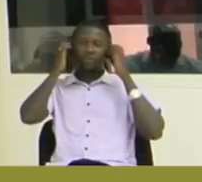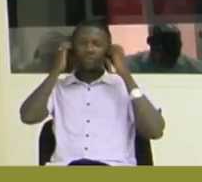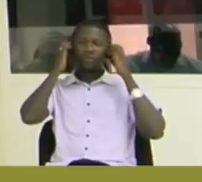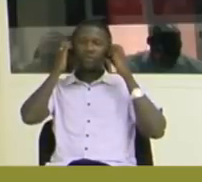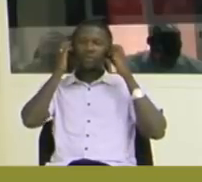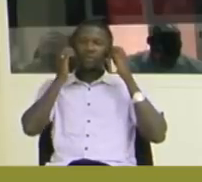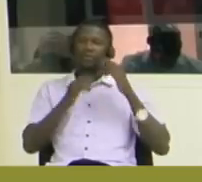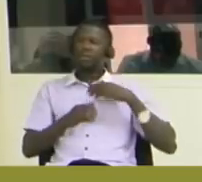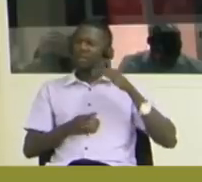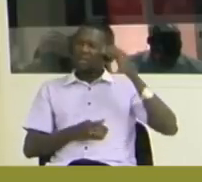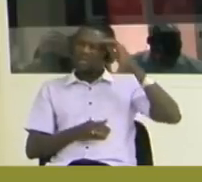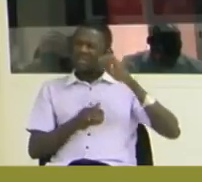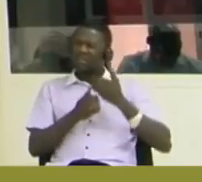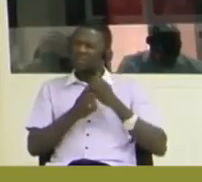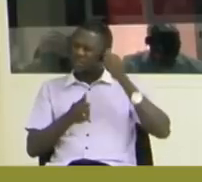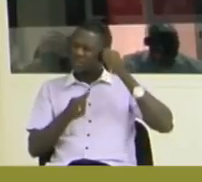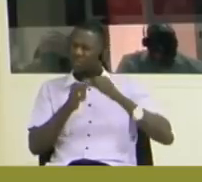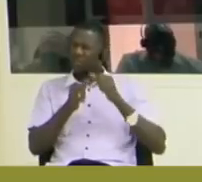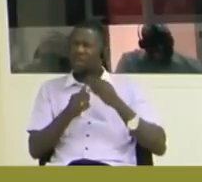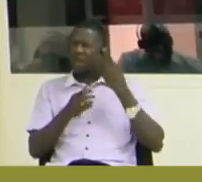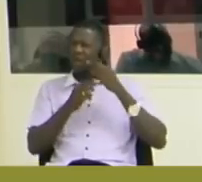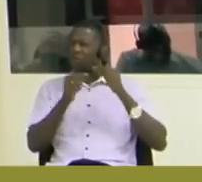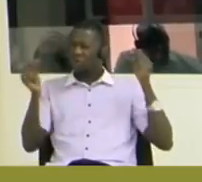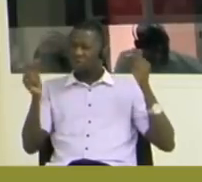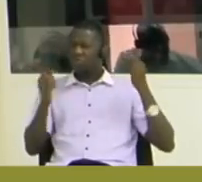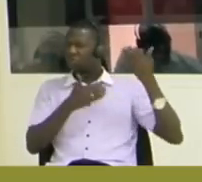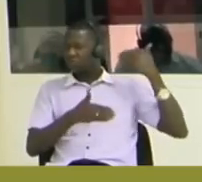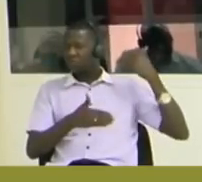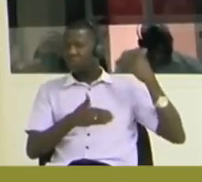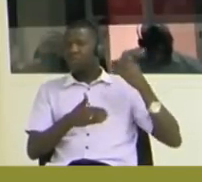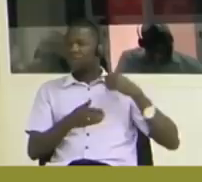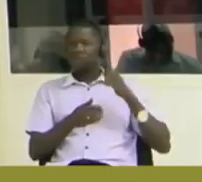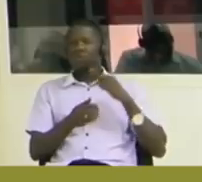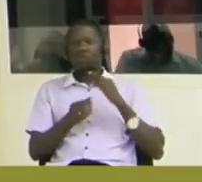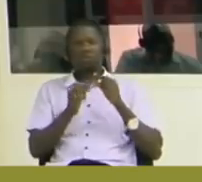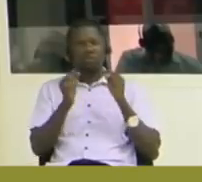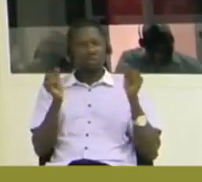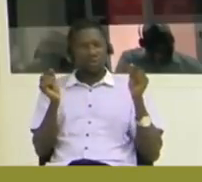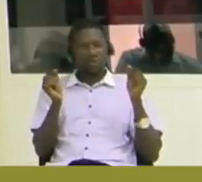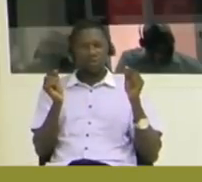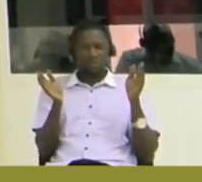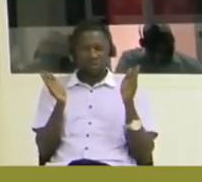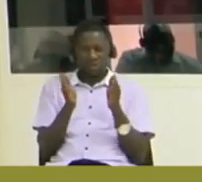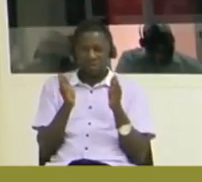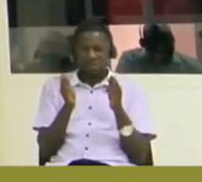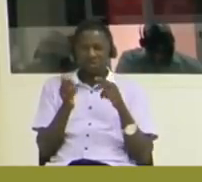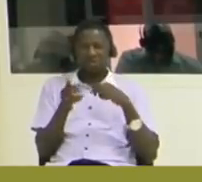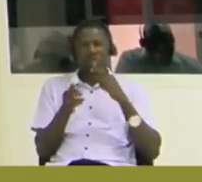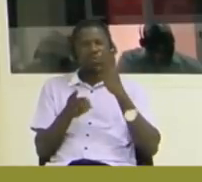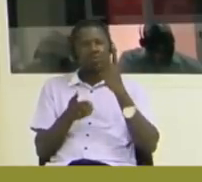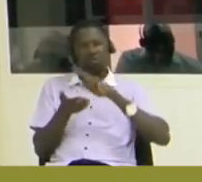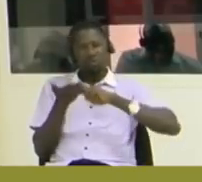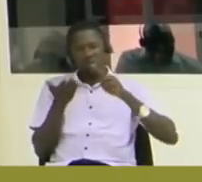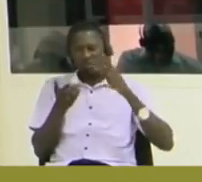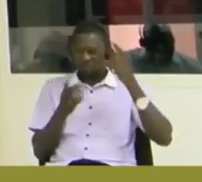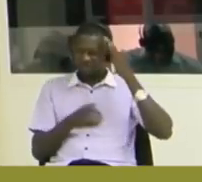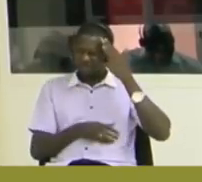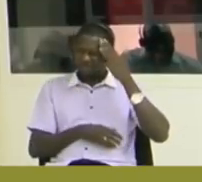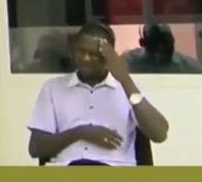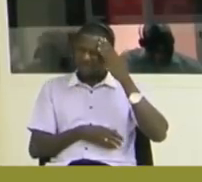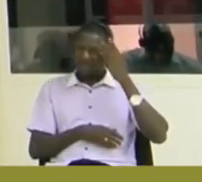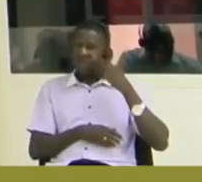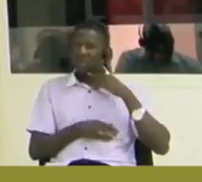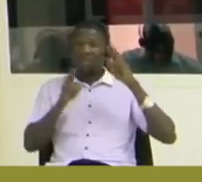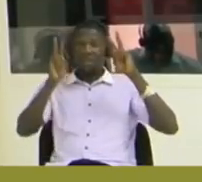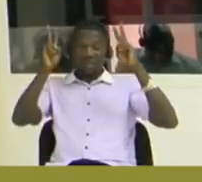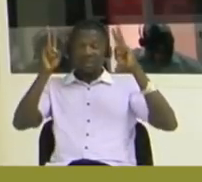cannot remember exactly how long before, it was not too long, within the span of 2 weeks, I guess, and